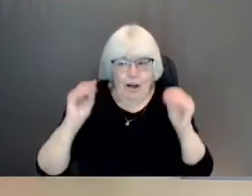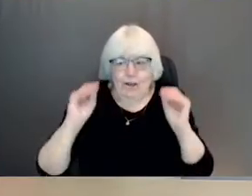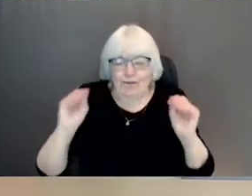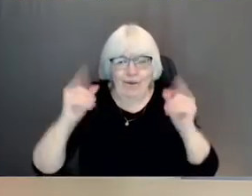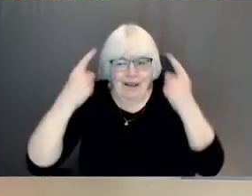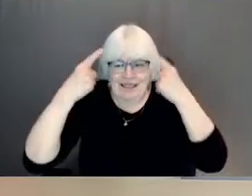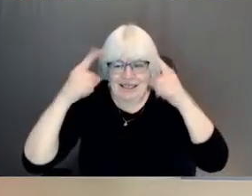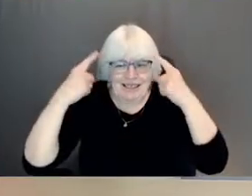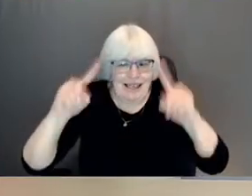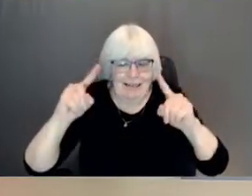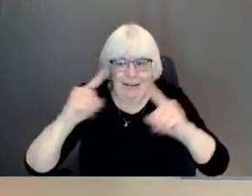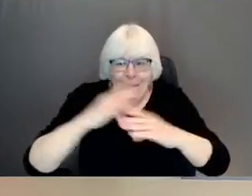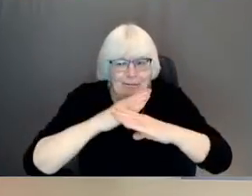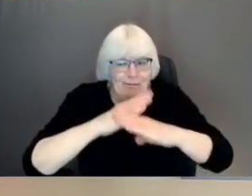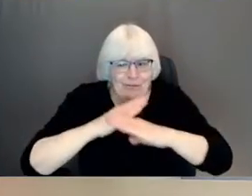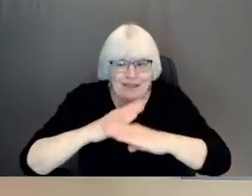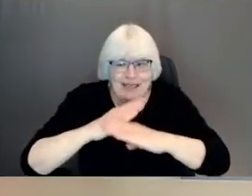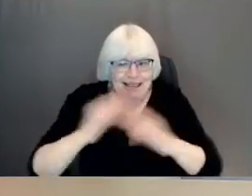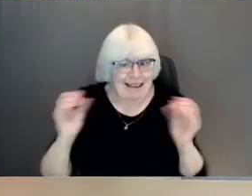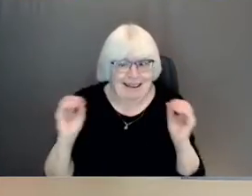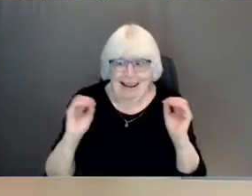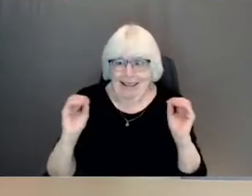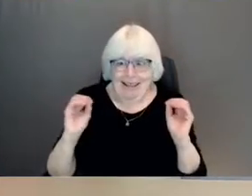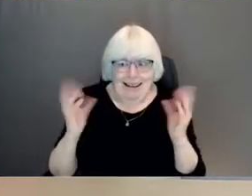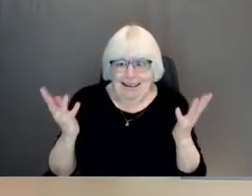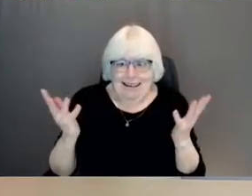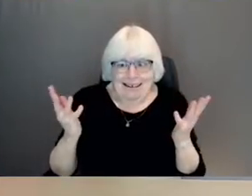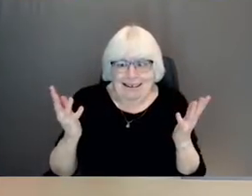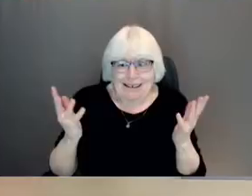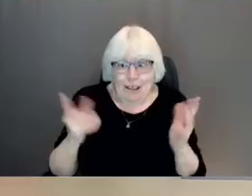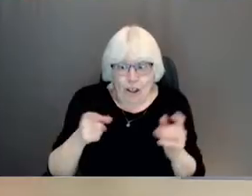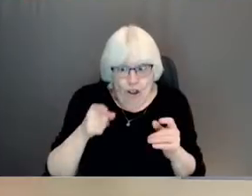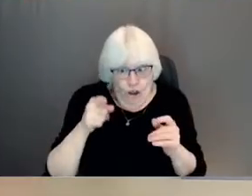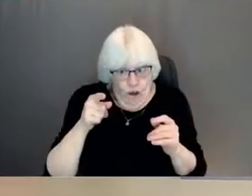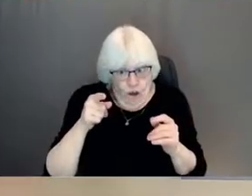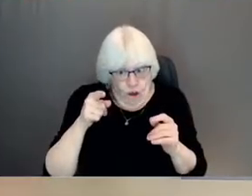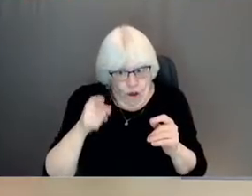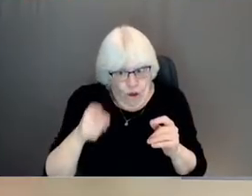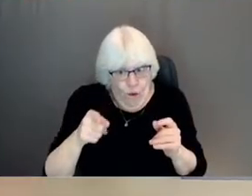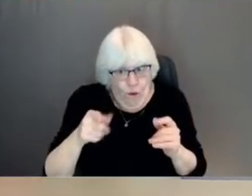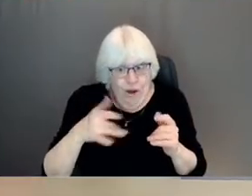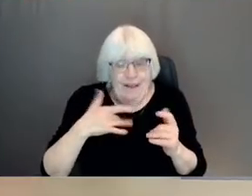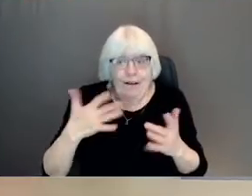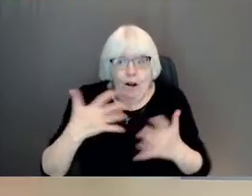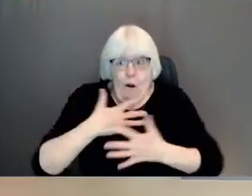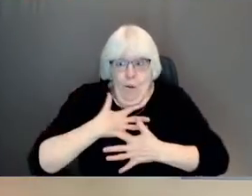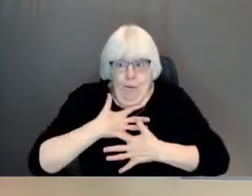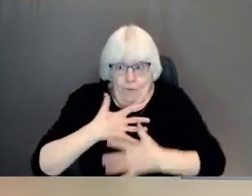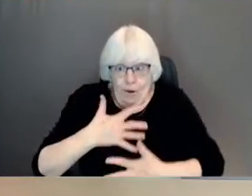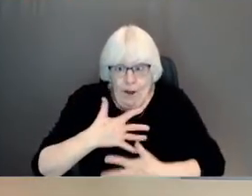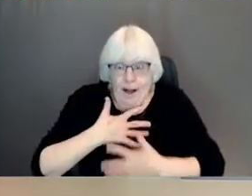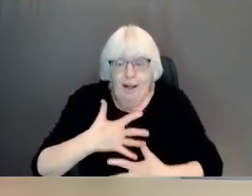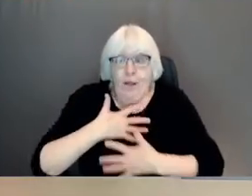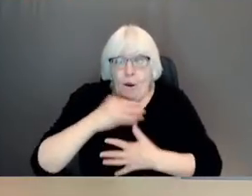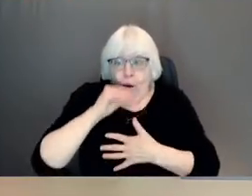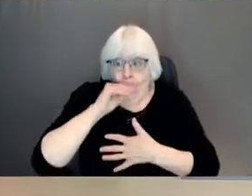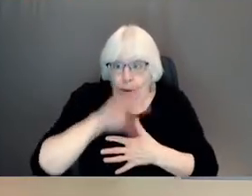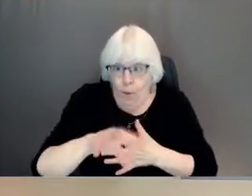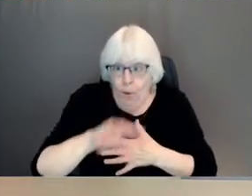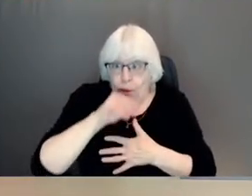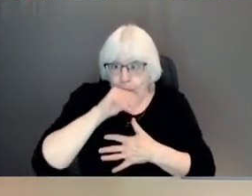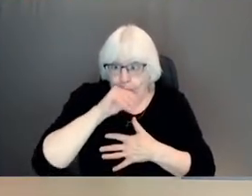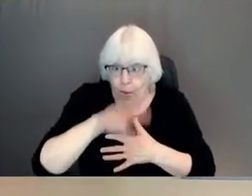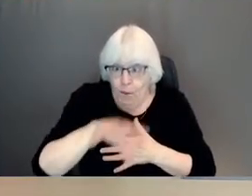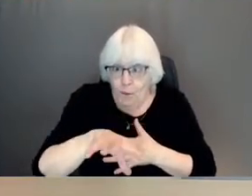when you breathe out, you can transmit virus. So you want to wear your mask so that you're protecting others, but you're also